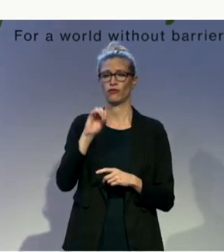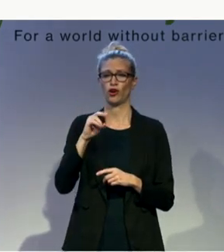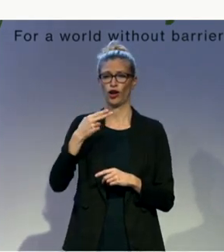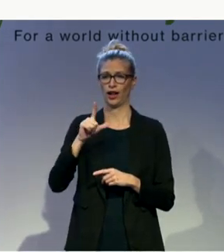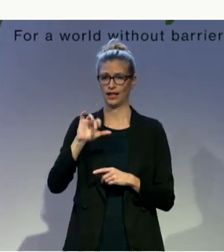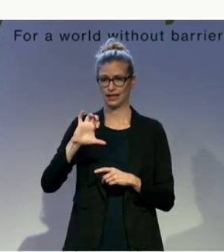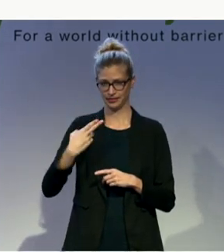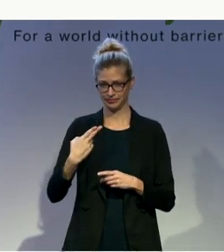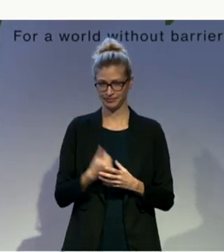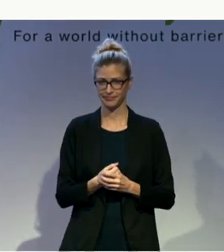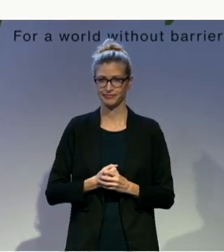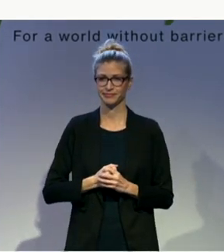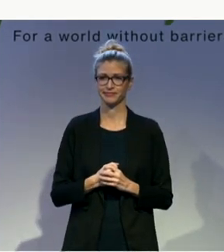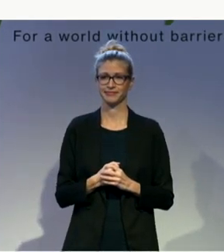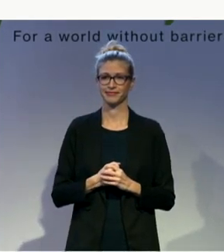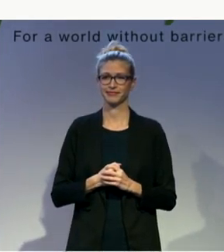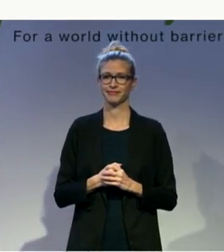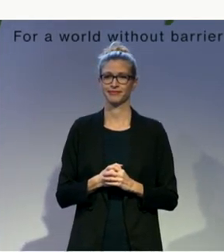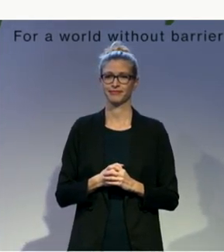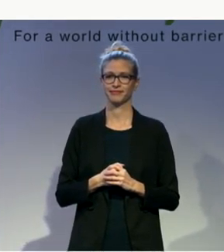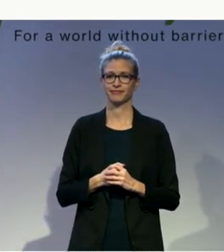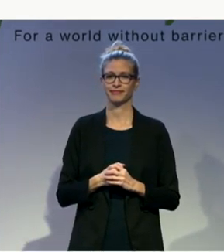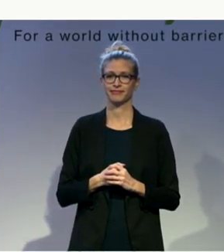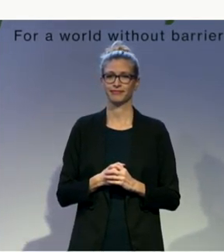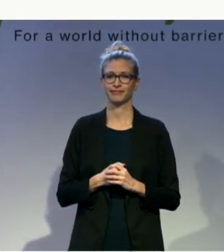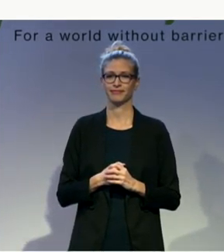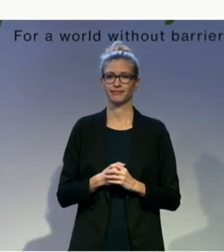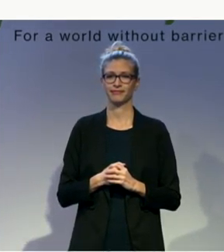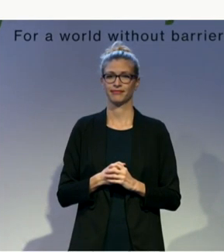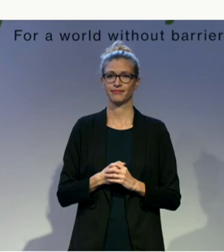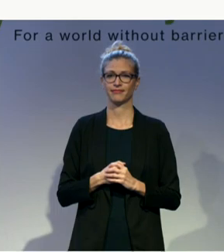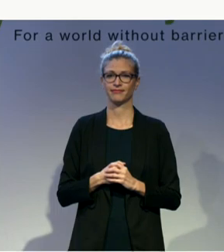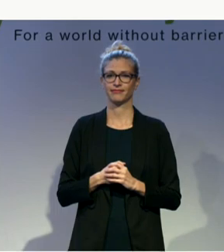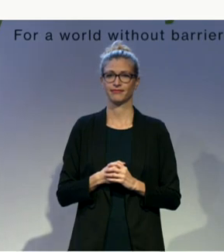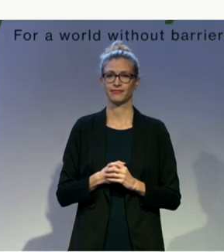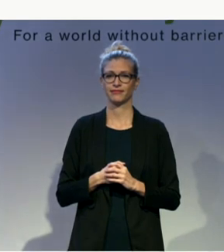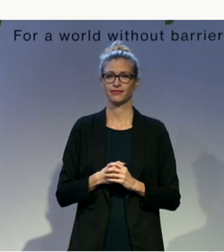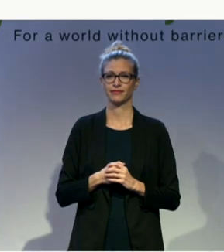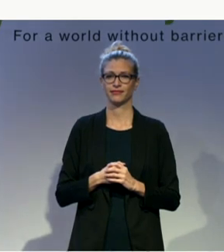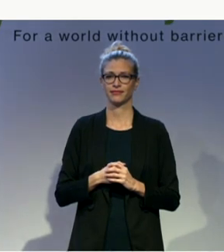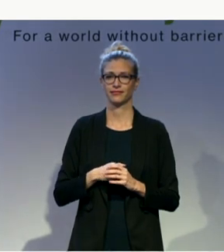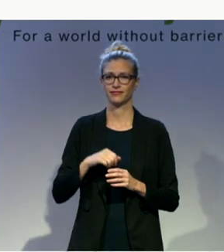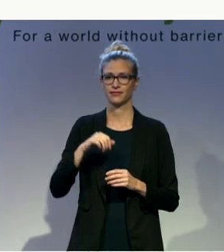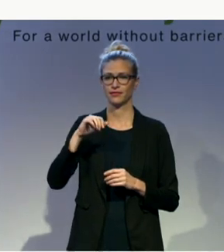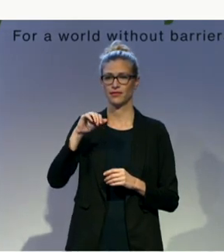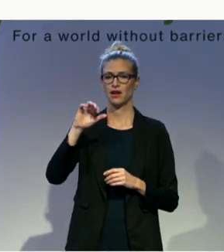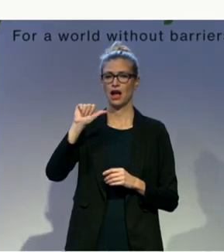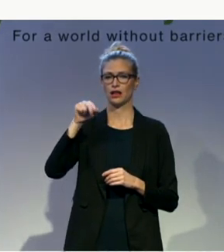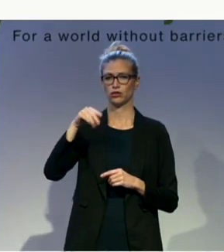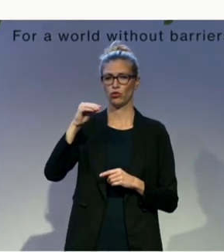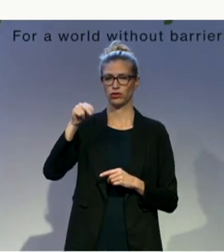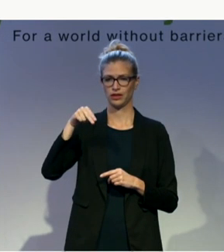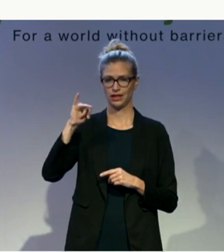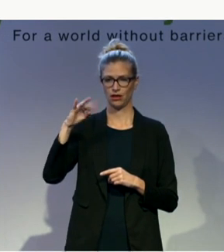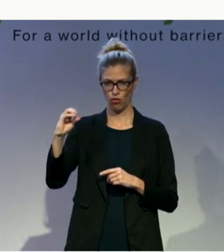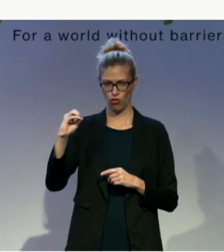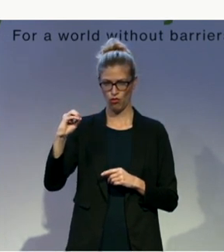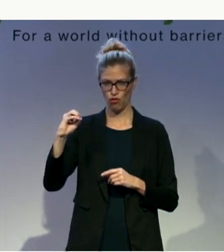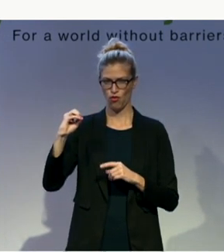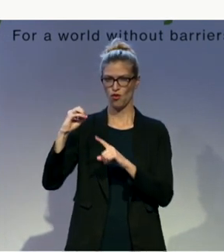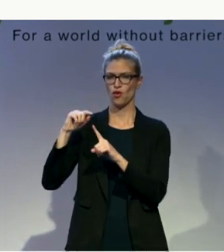to Antonio, because no session about people with intellectual disabilities should be held without people